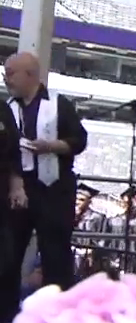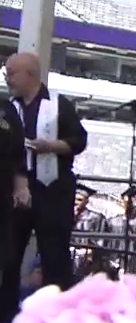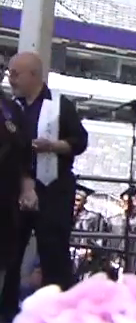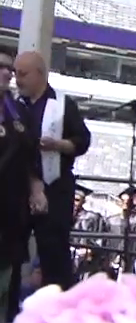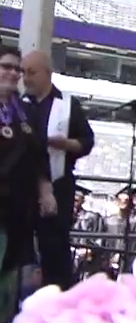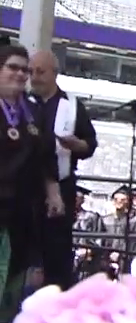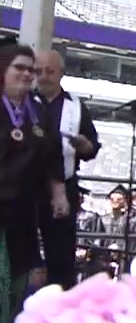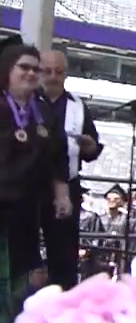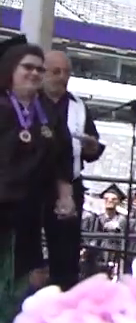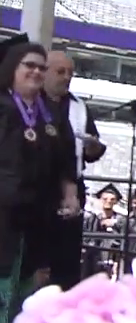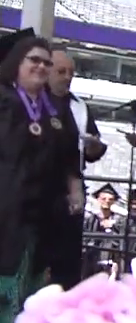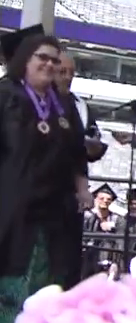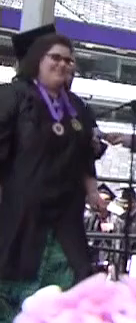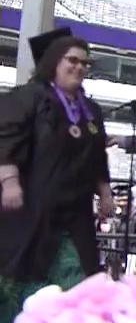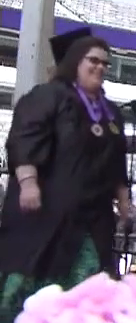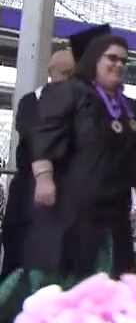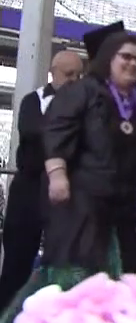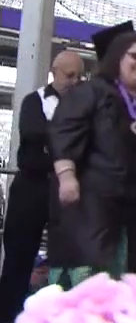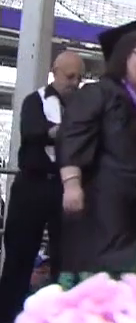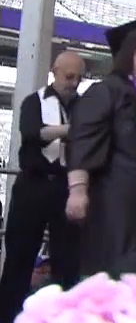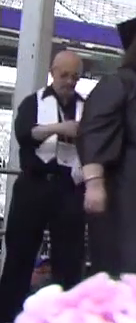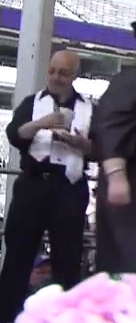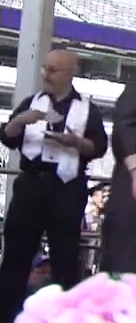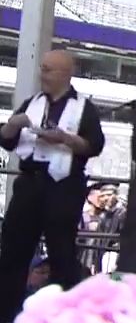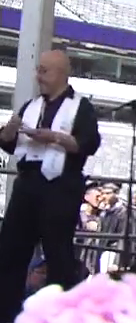Gemma Marie Limongi.